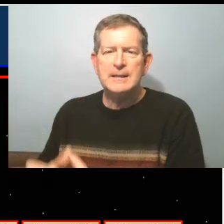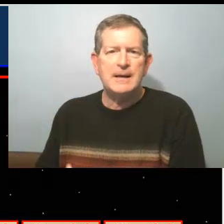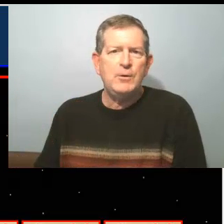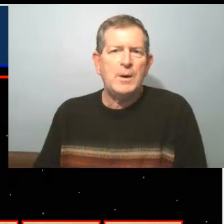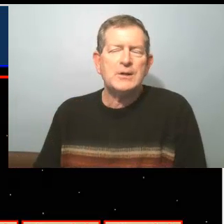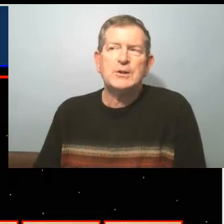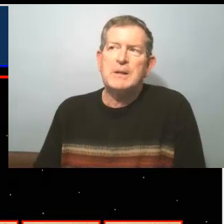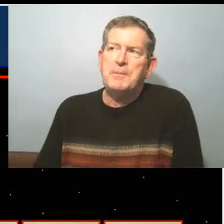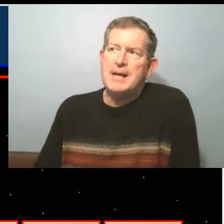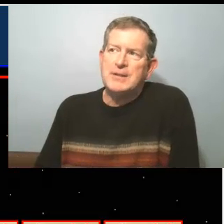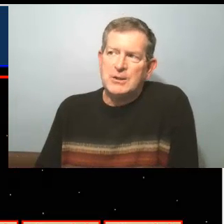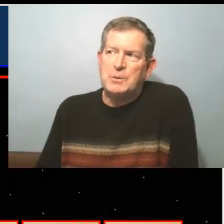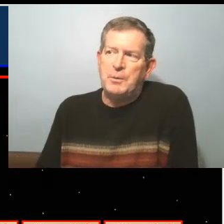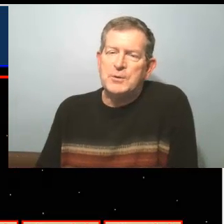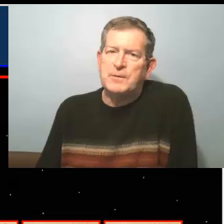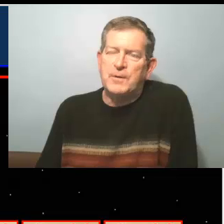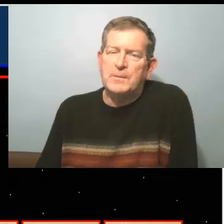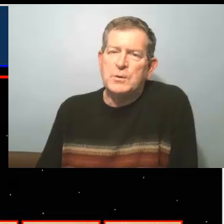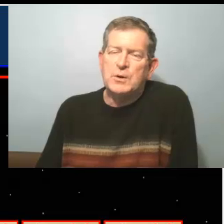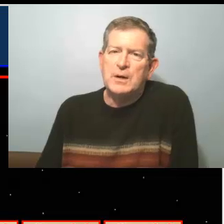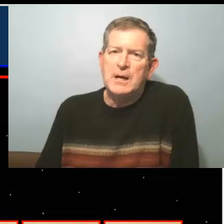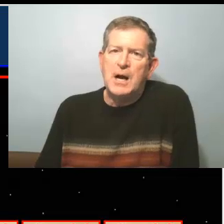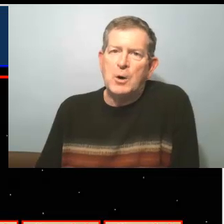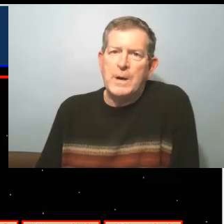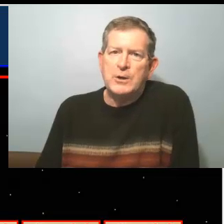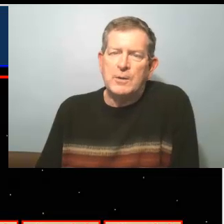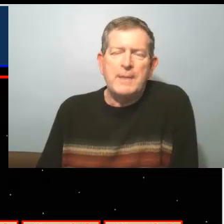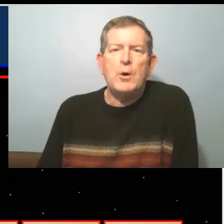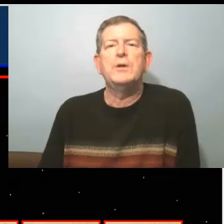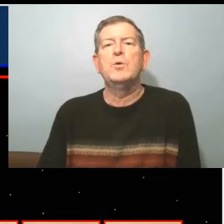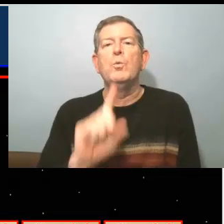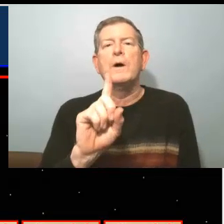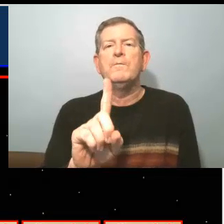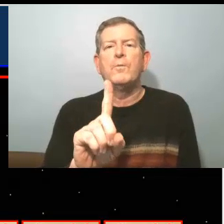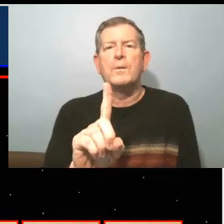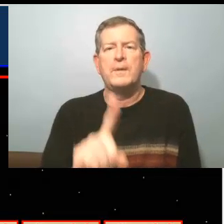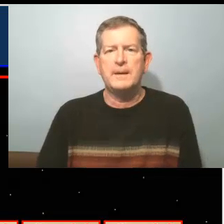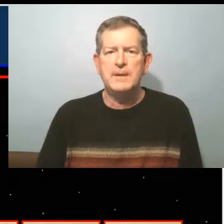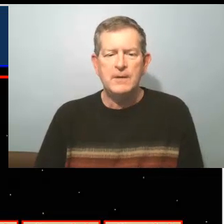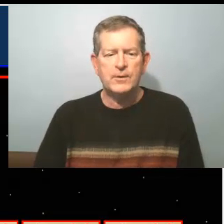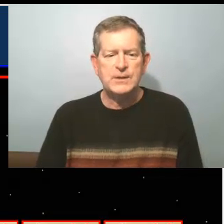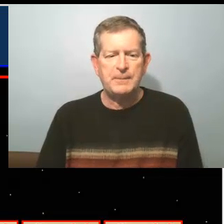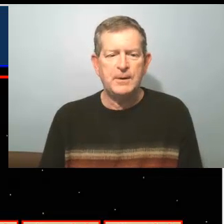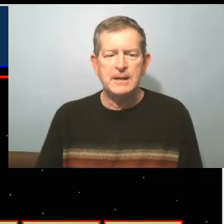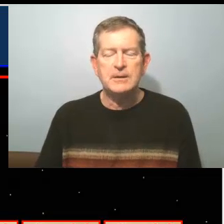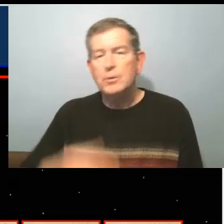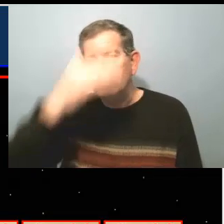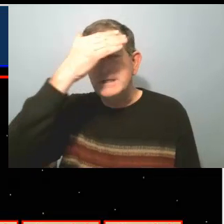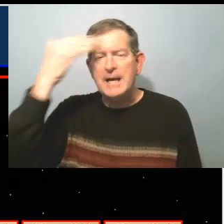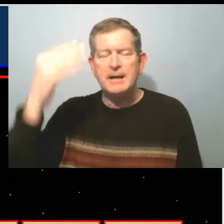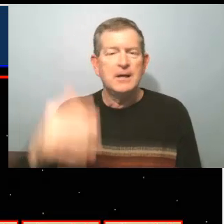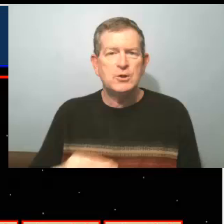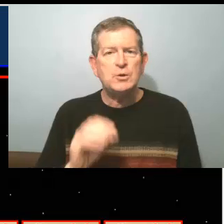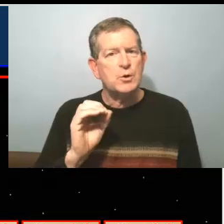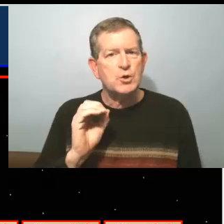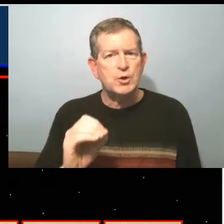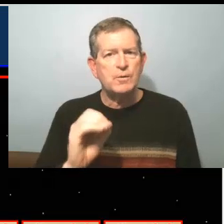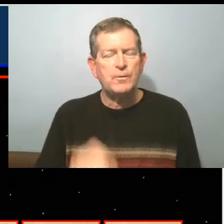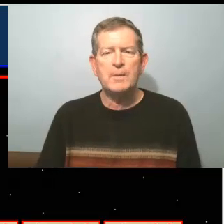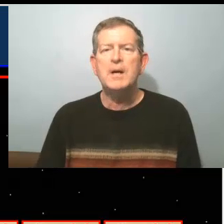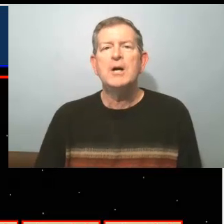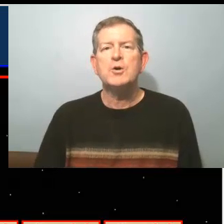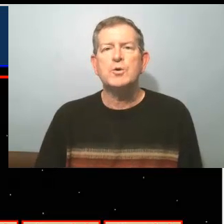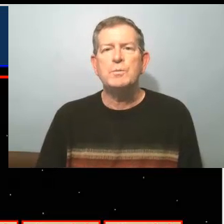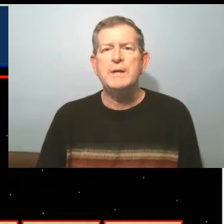so. If you want to skip past, I suppose, the verbs which are regular, maybe only do one form of them. For example, oublier, just do the